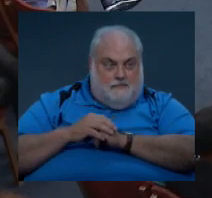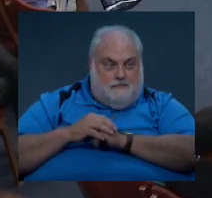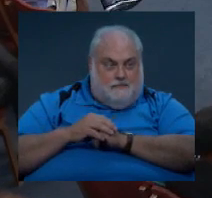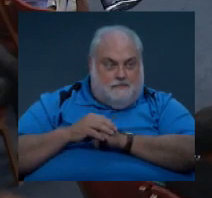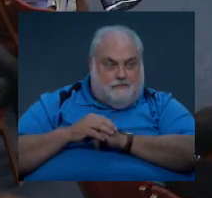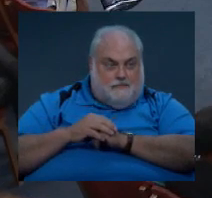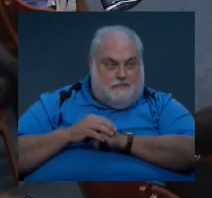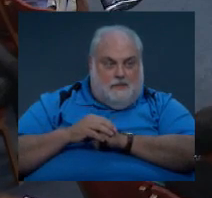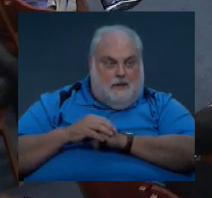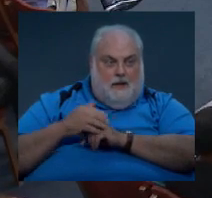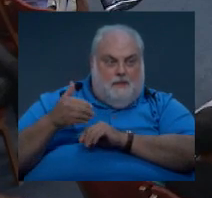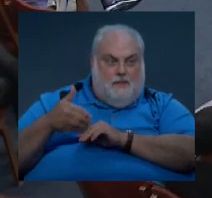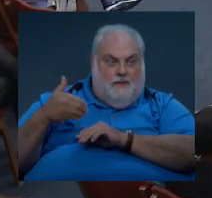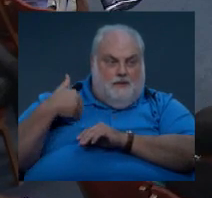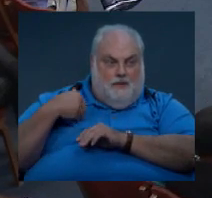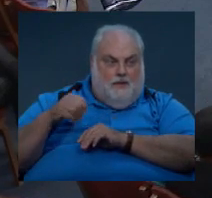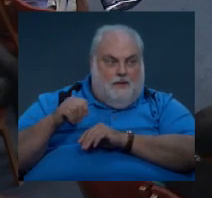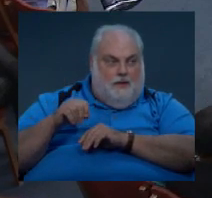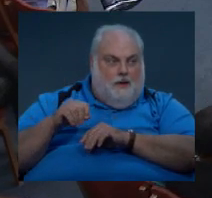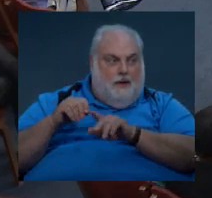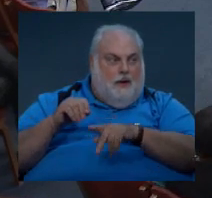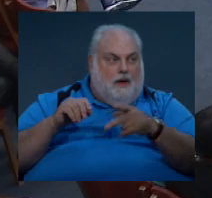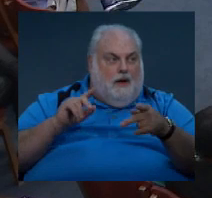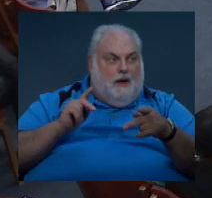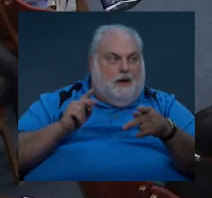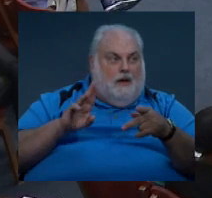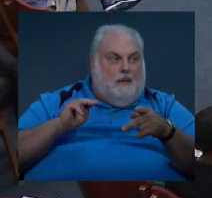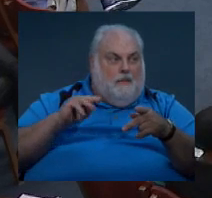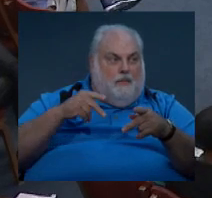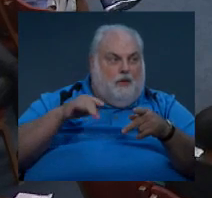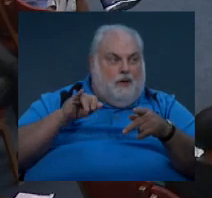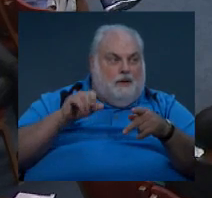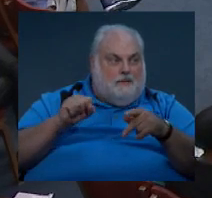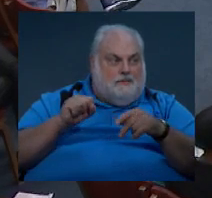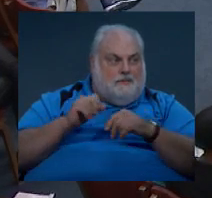That's from the other one? Okay, we'll take you off. Director Computers, are you off?